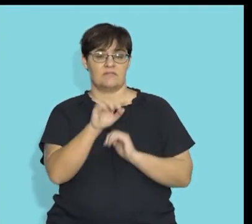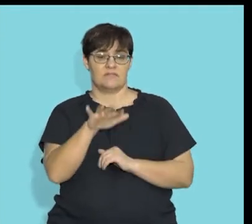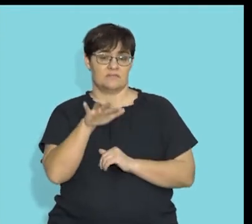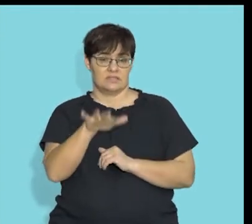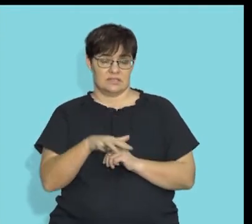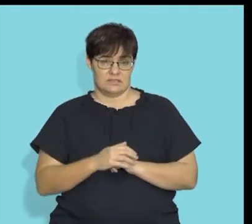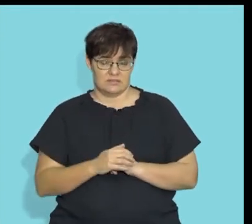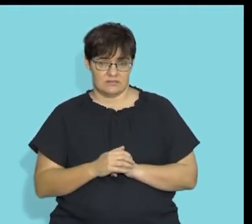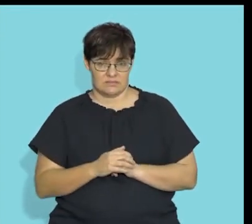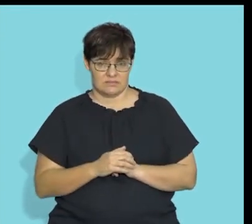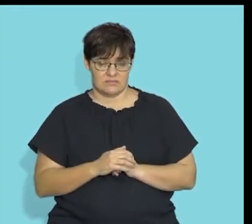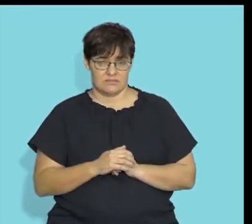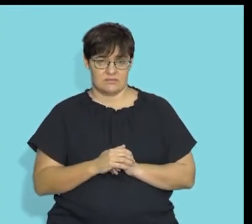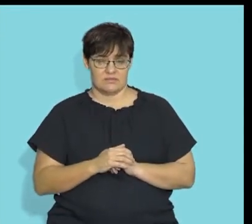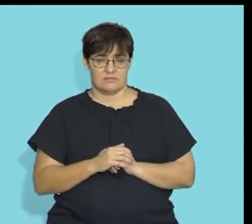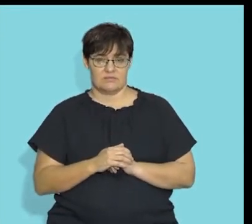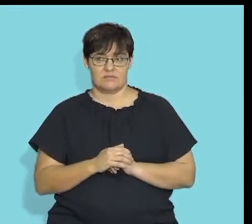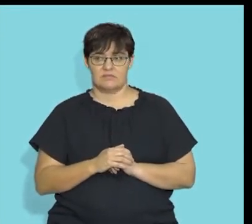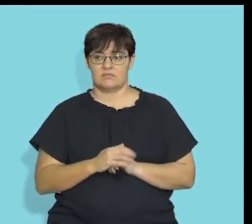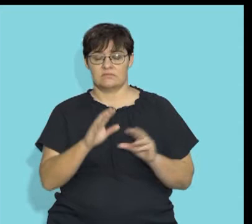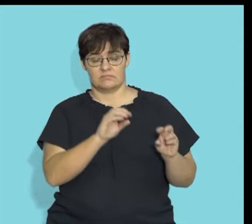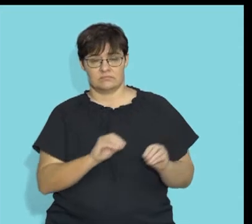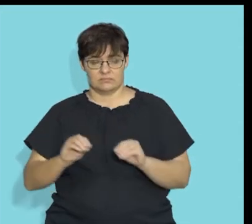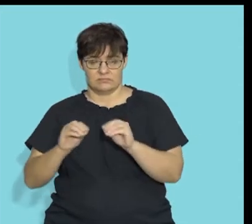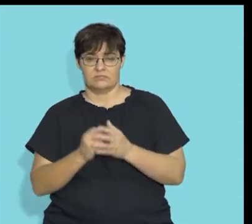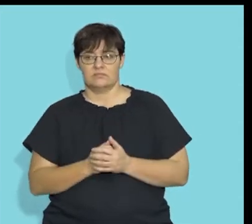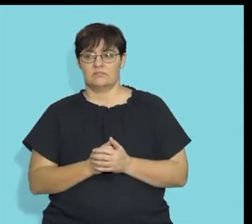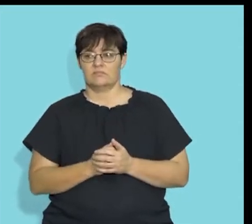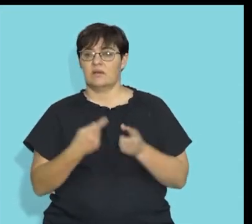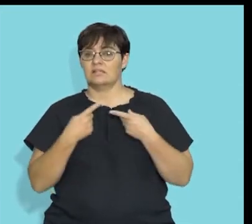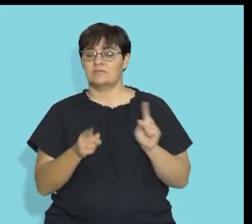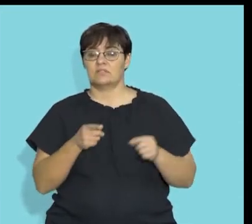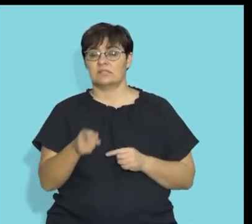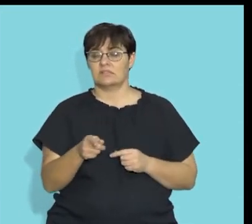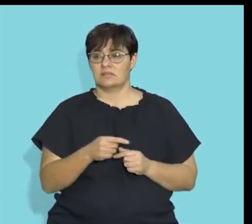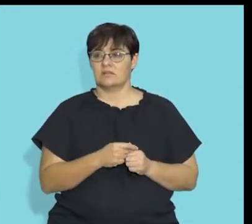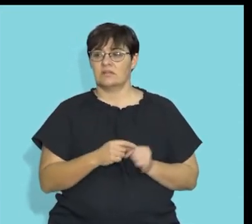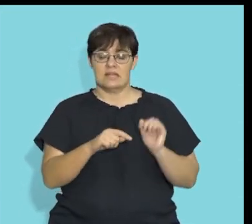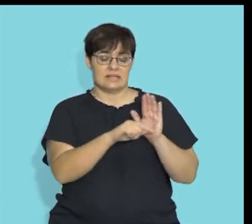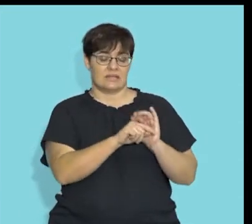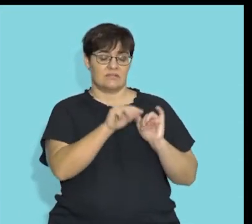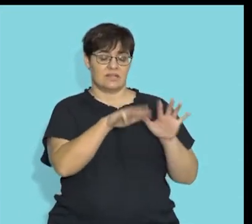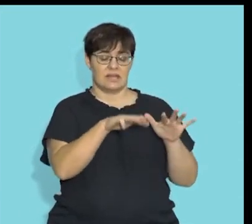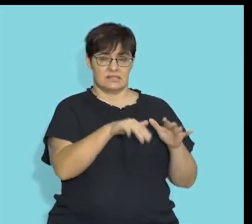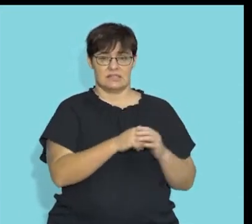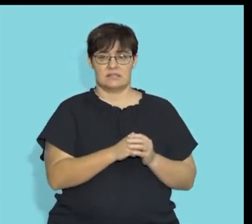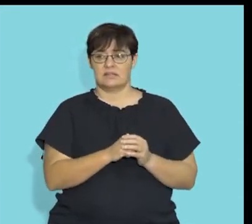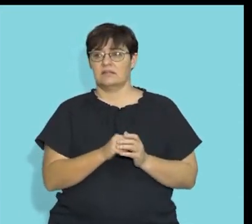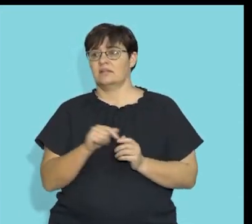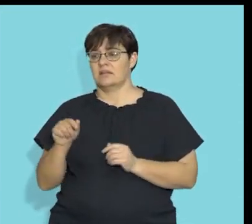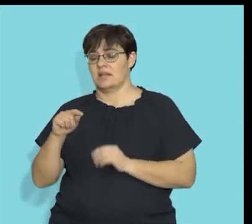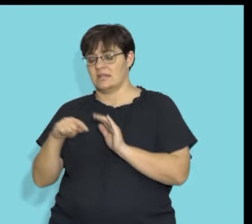of -15. Moving on, if I want to see what the difference is between